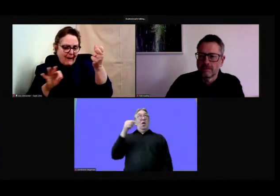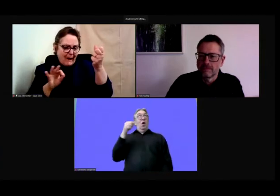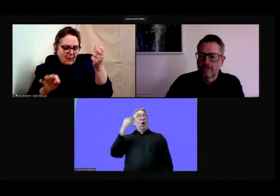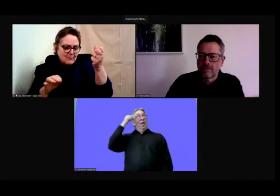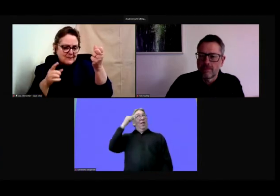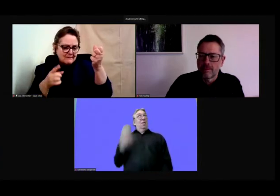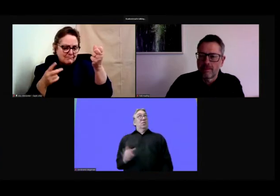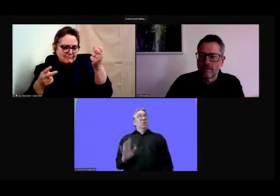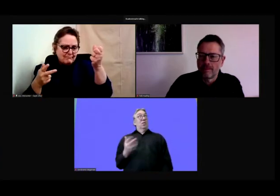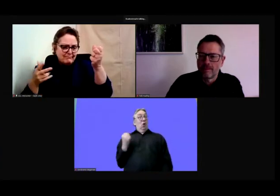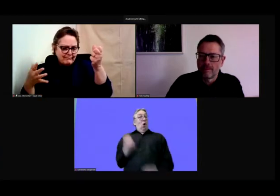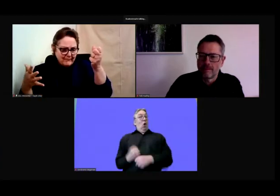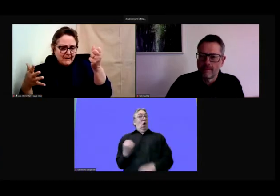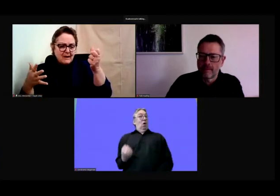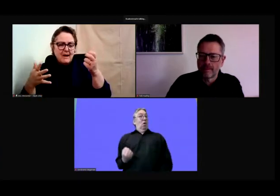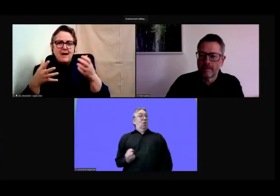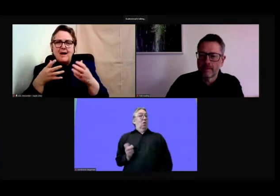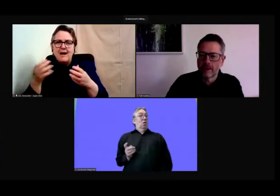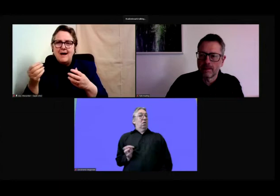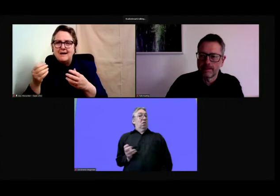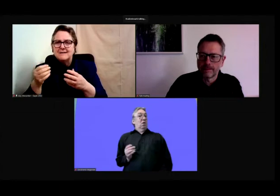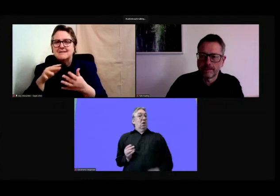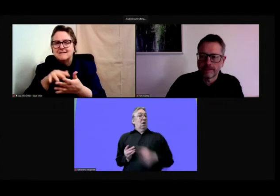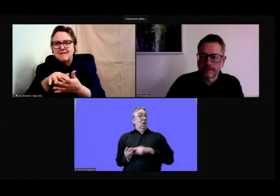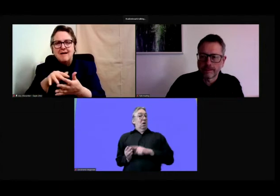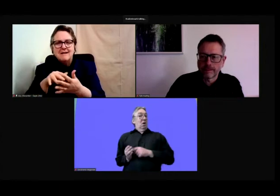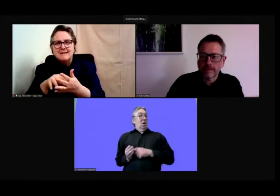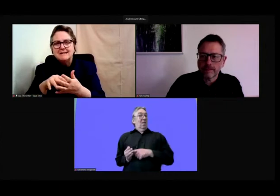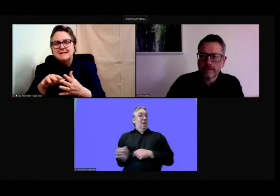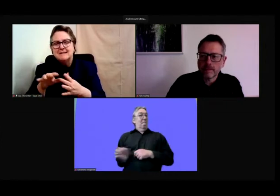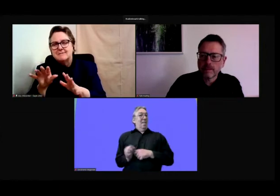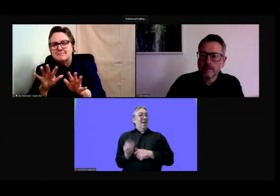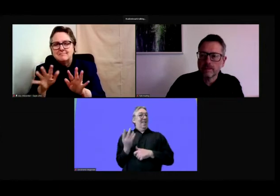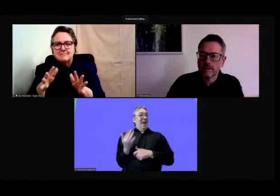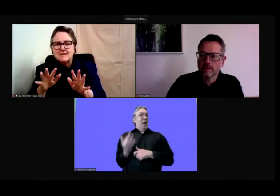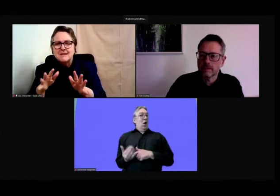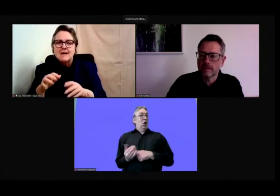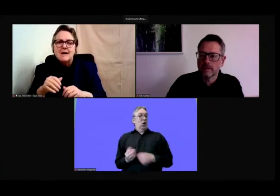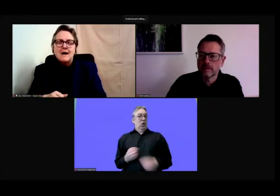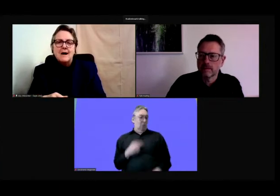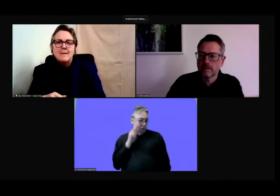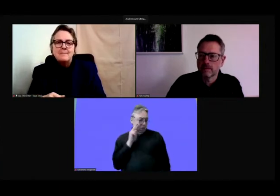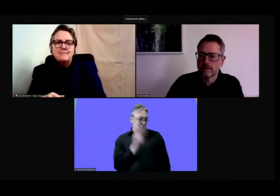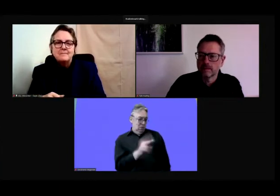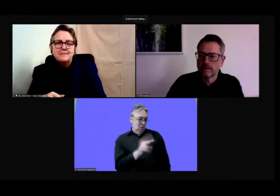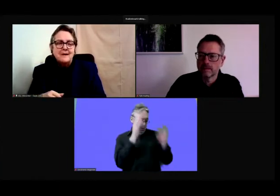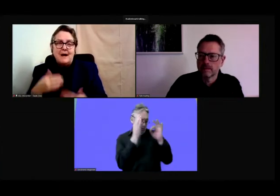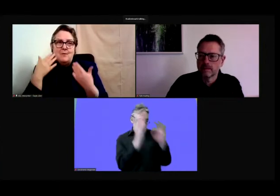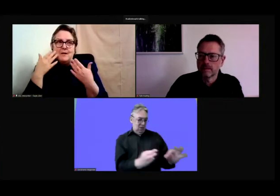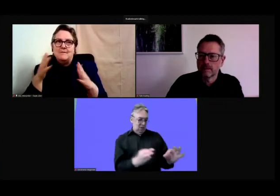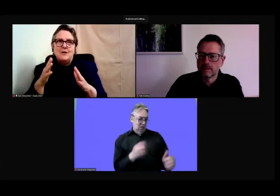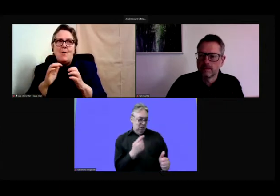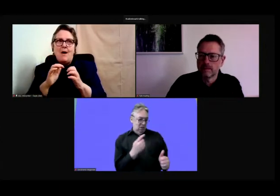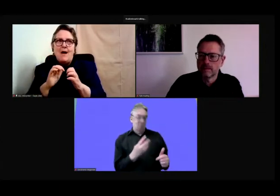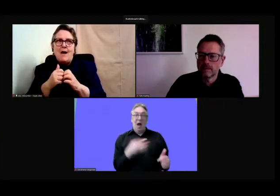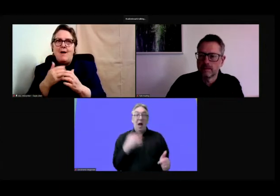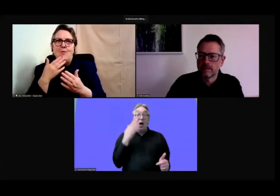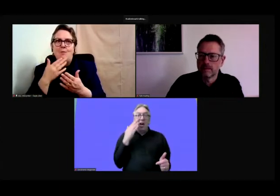as studies look into this, did this previously. I wouldn't even know how well this would